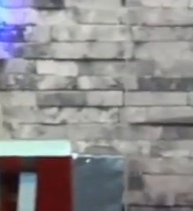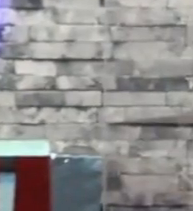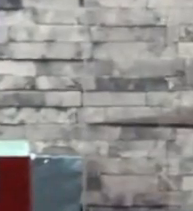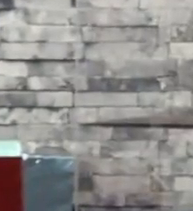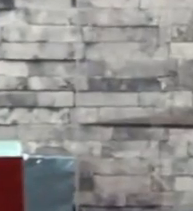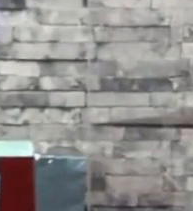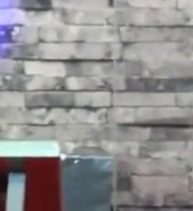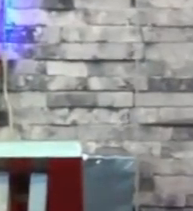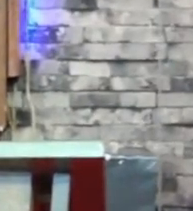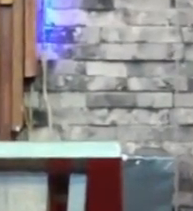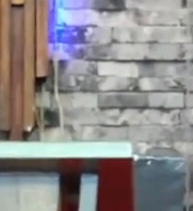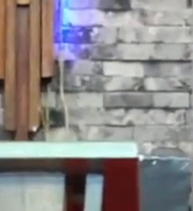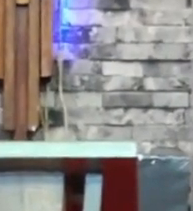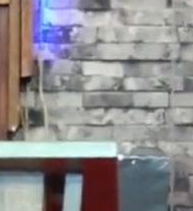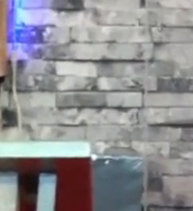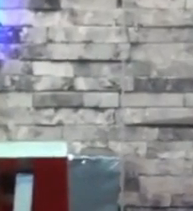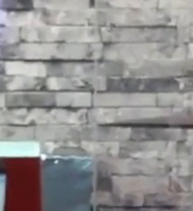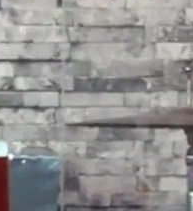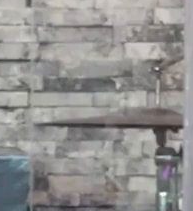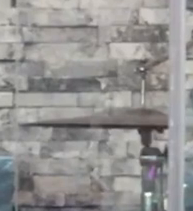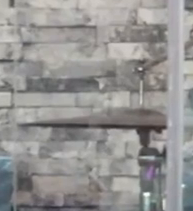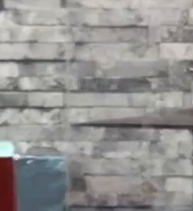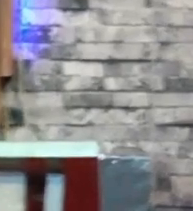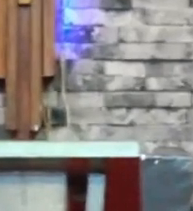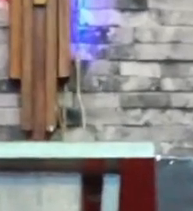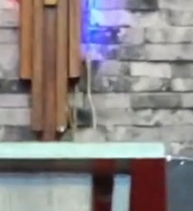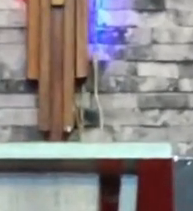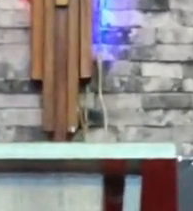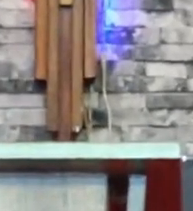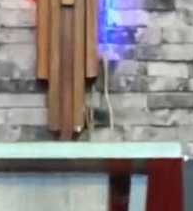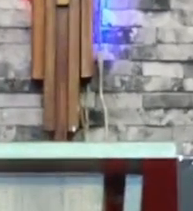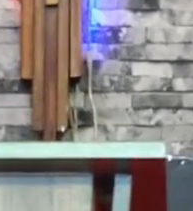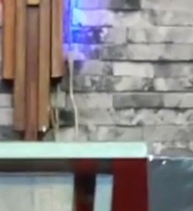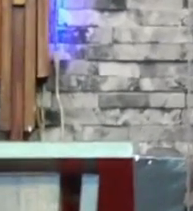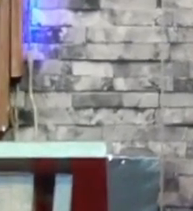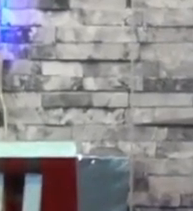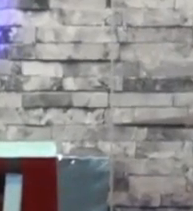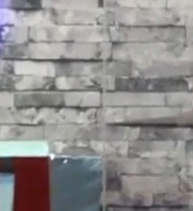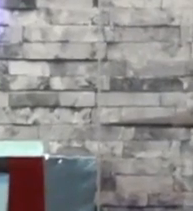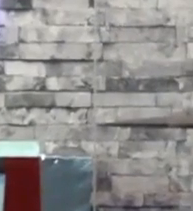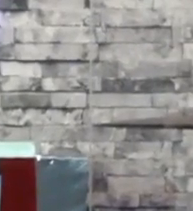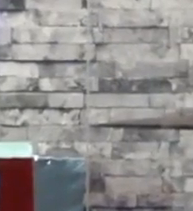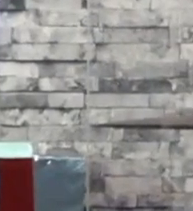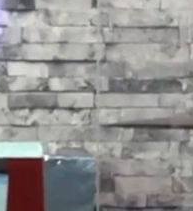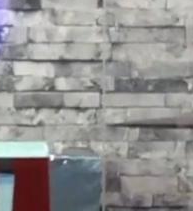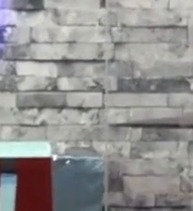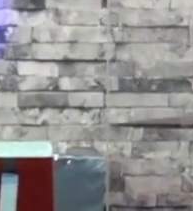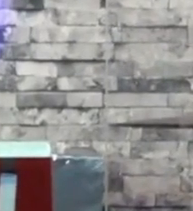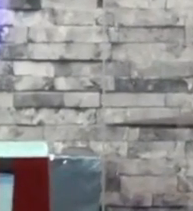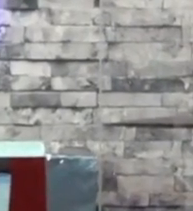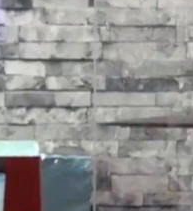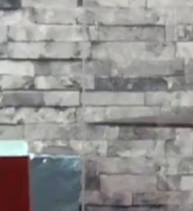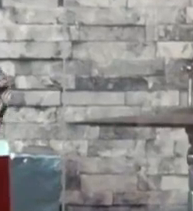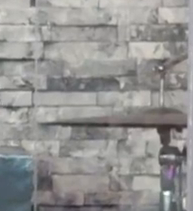kuzungumza, namuona kama Bwana. It moves on from sir to prophet. Alafu anatoka kwenye Bwana, anaenda kwa nabii. Then it gets from